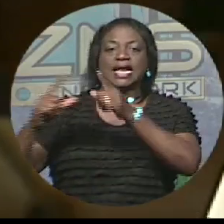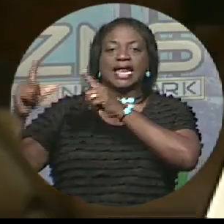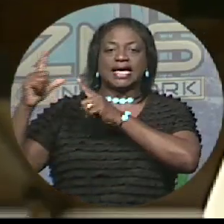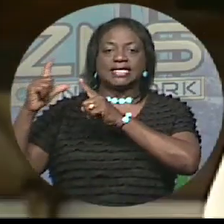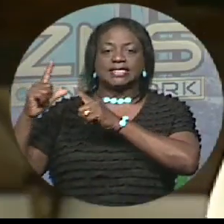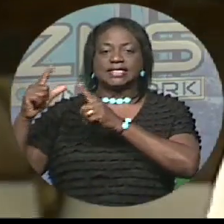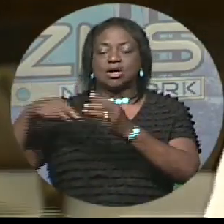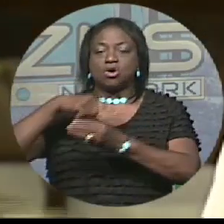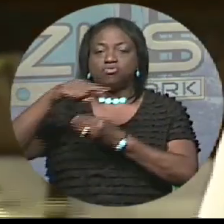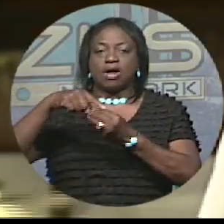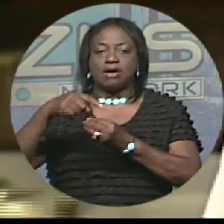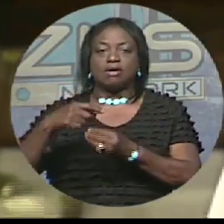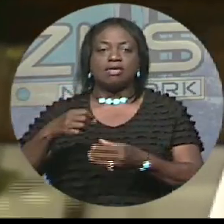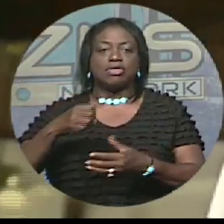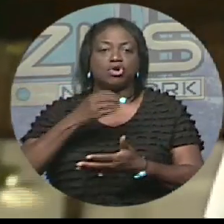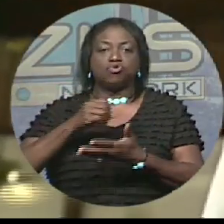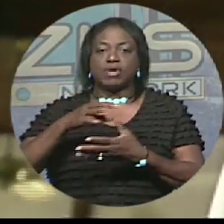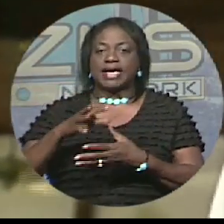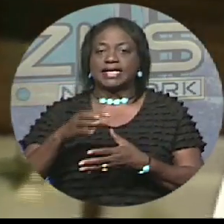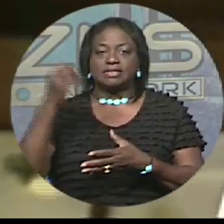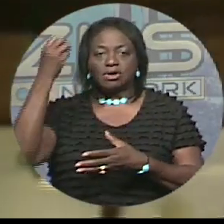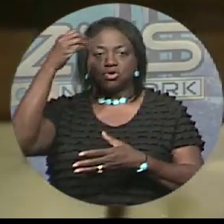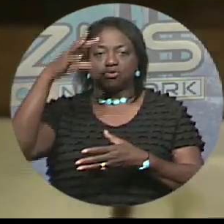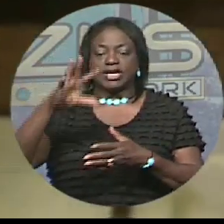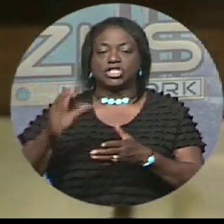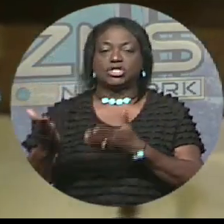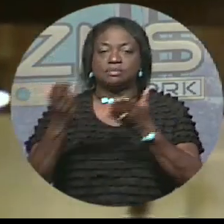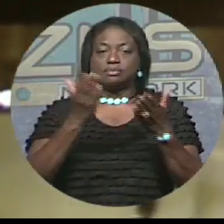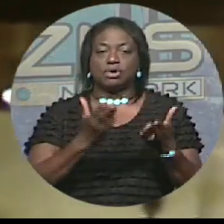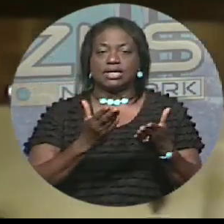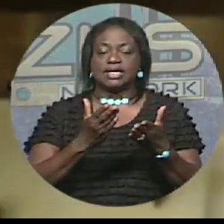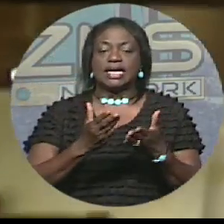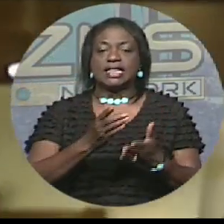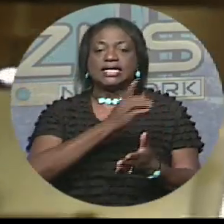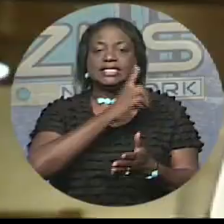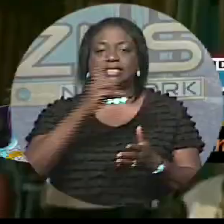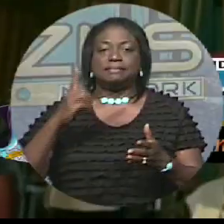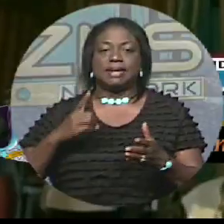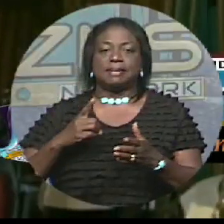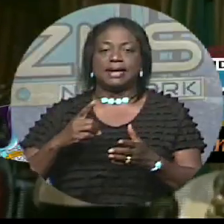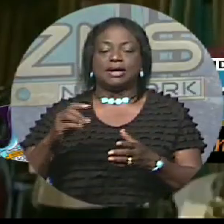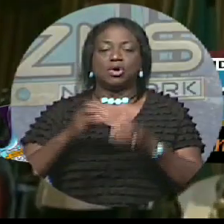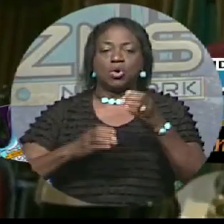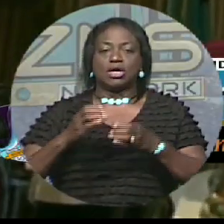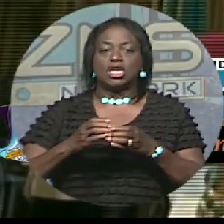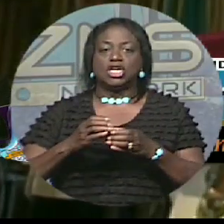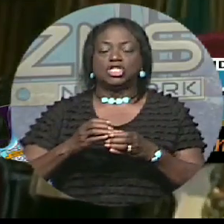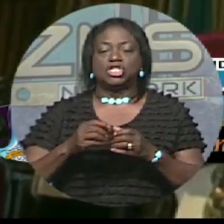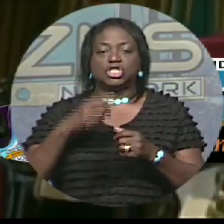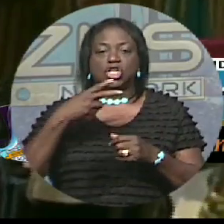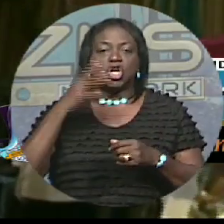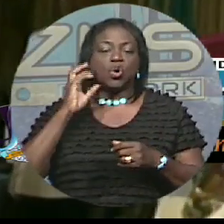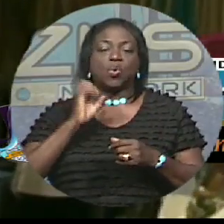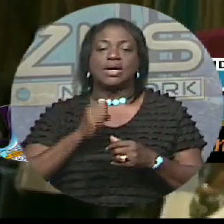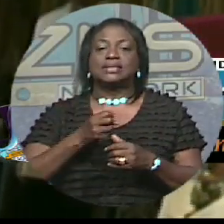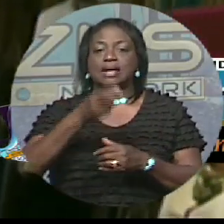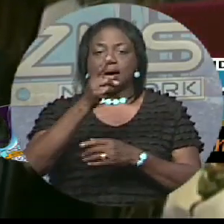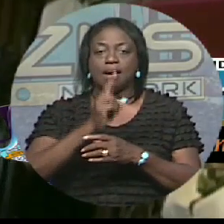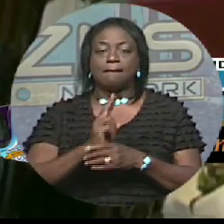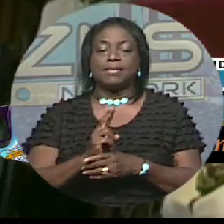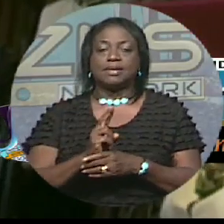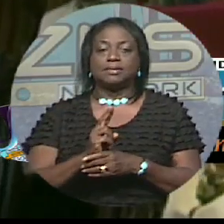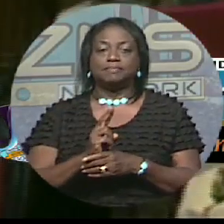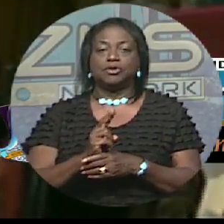she has brought to the diplomatic corps. Dame Marguerite Pindling appeared confident, yet humbled, ready to take the oath of office that transitions